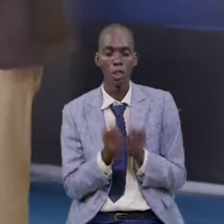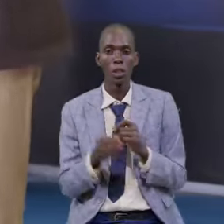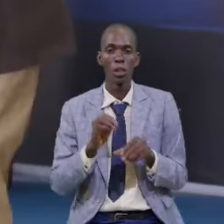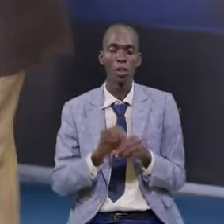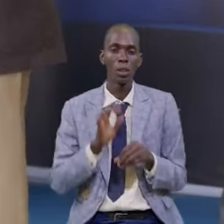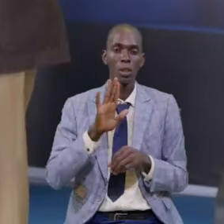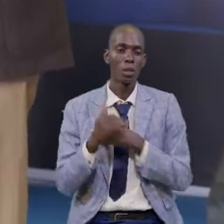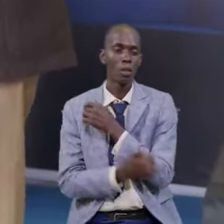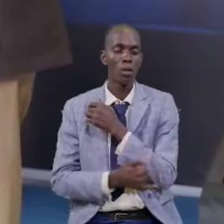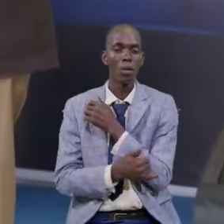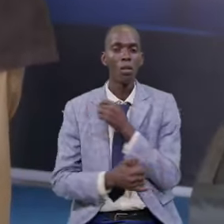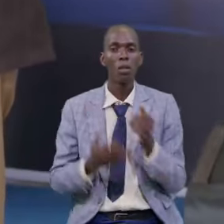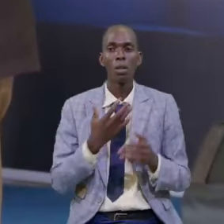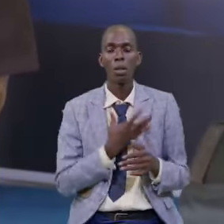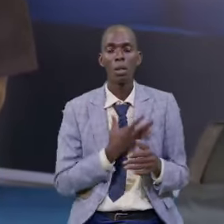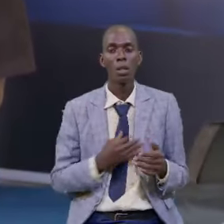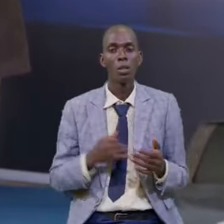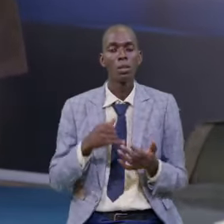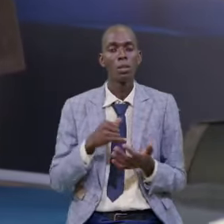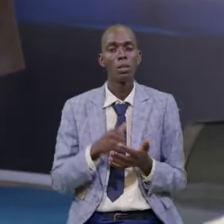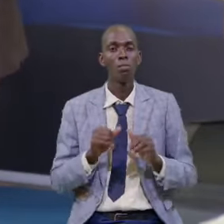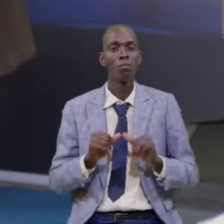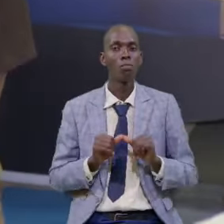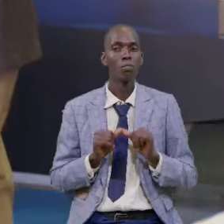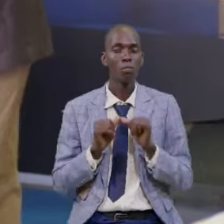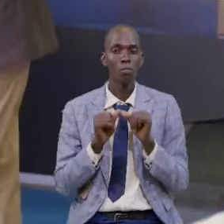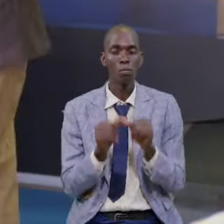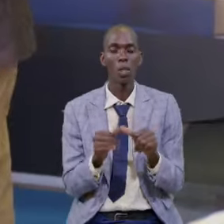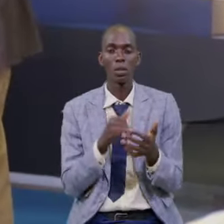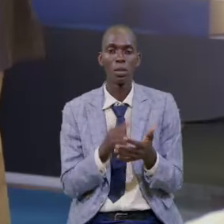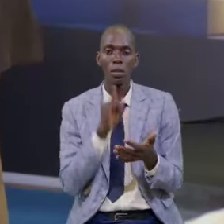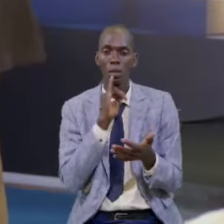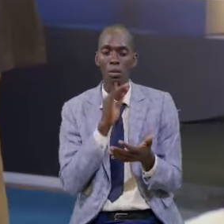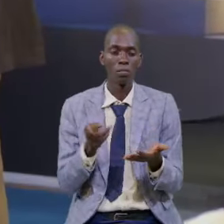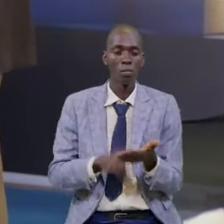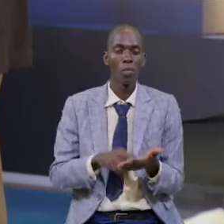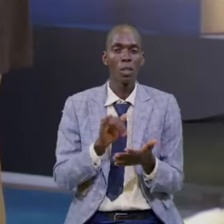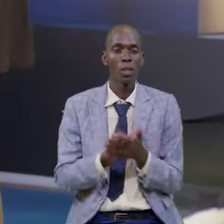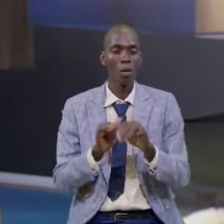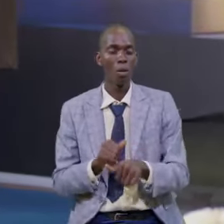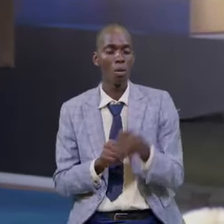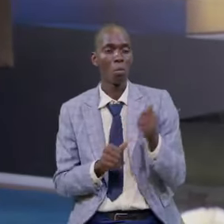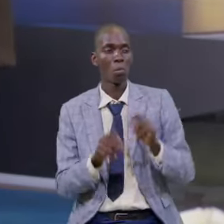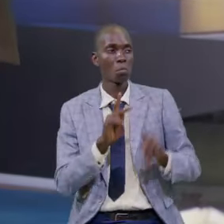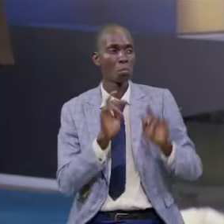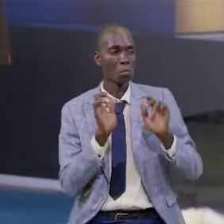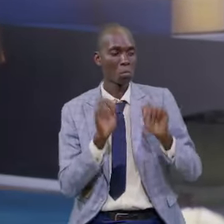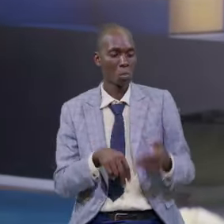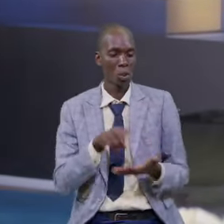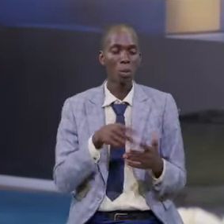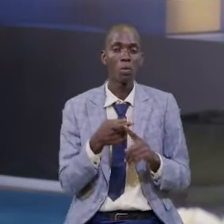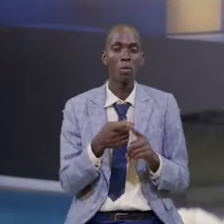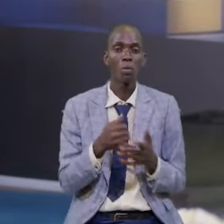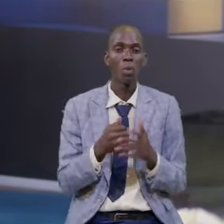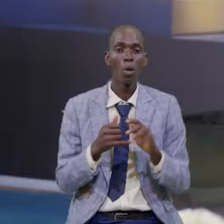it goes on record that other people can read about, other people can